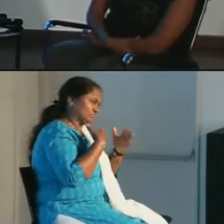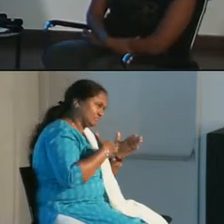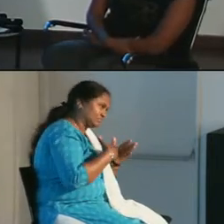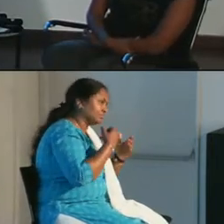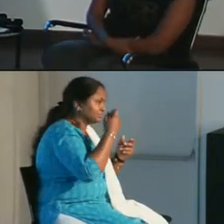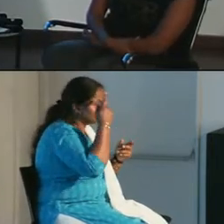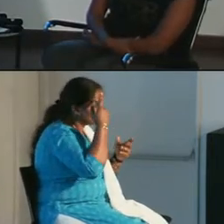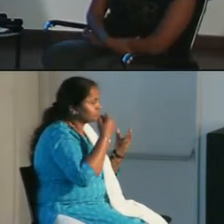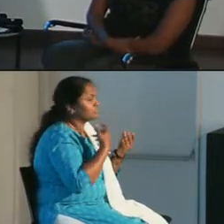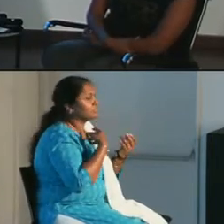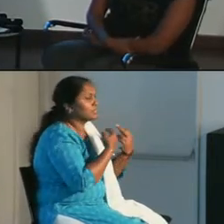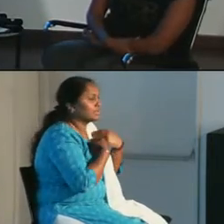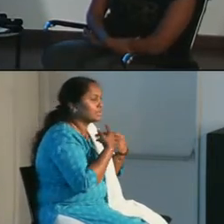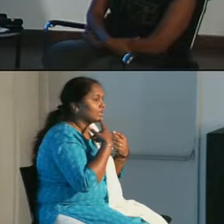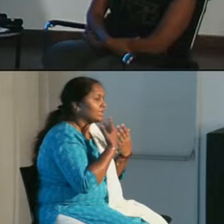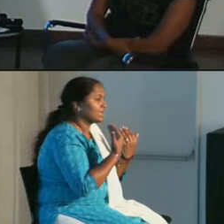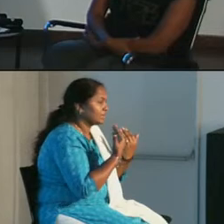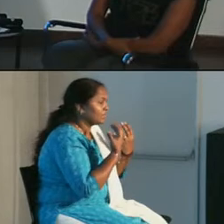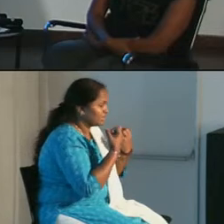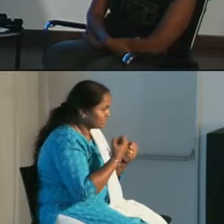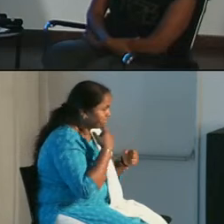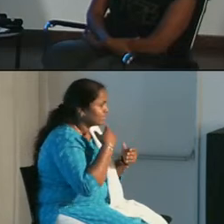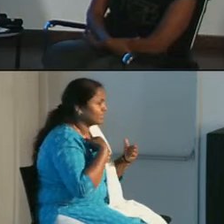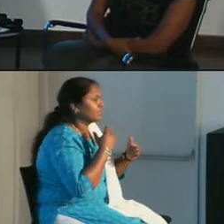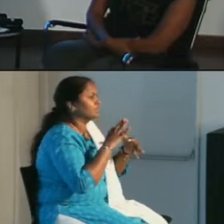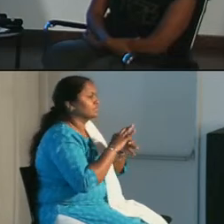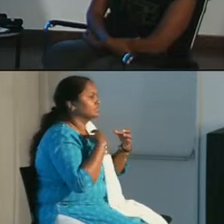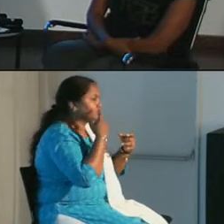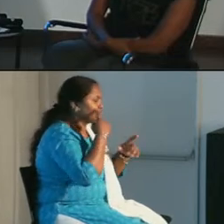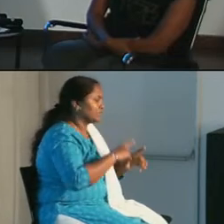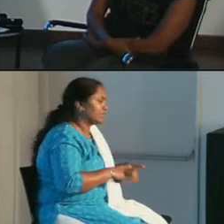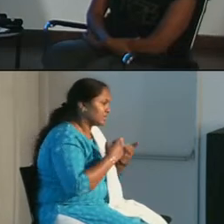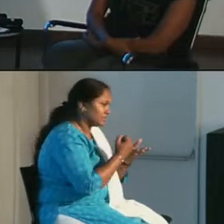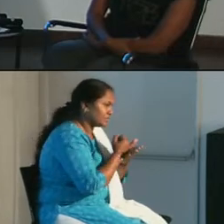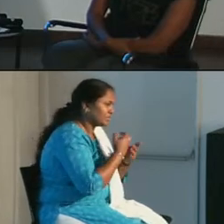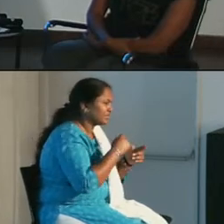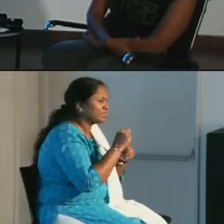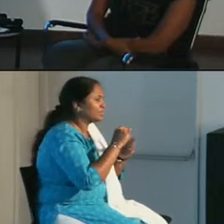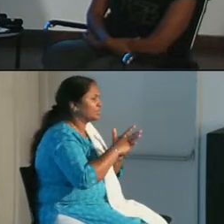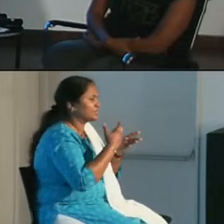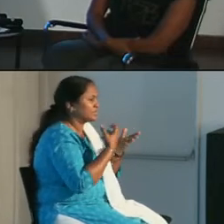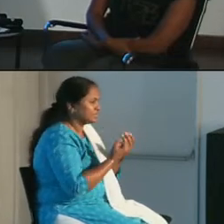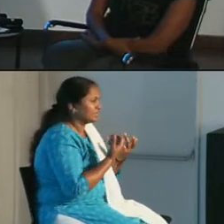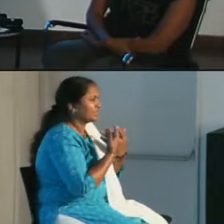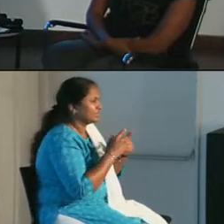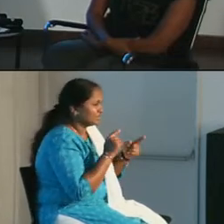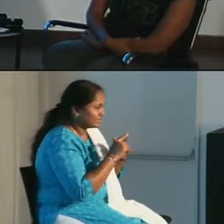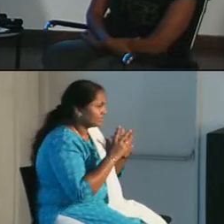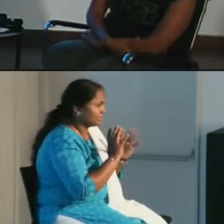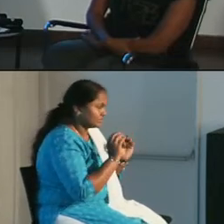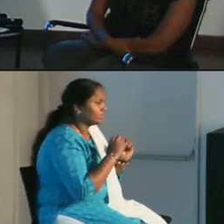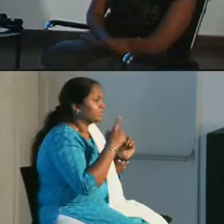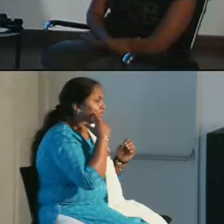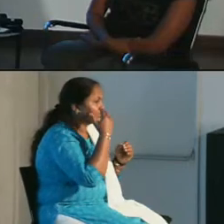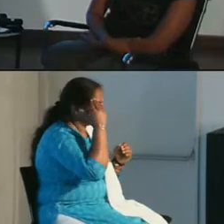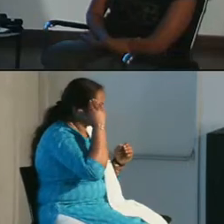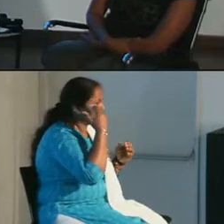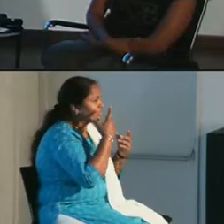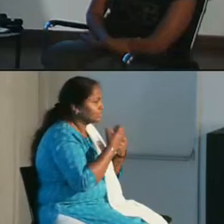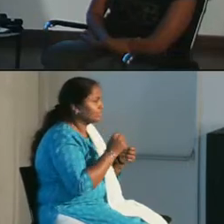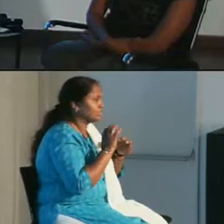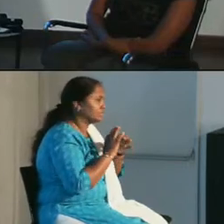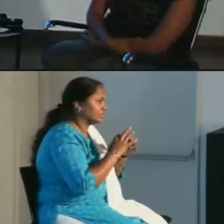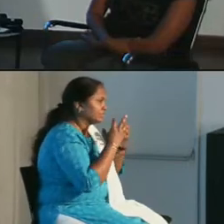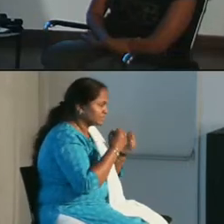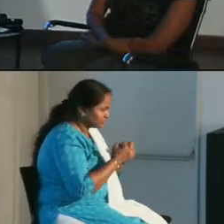with responsibility. And that's a commitment, it's a life practice. It's not a project-specific knowing. It's a